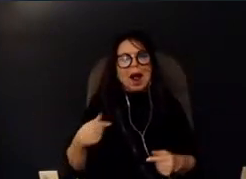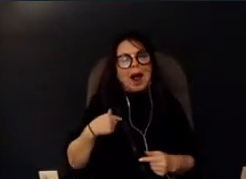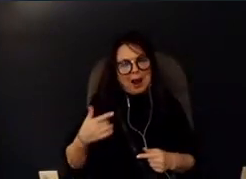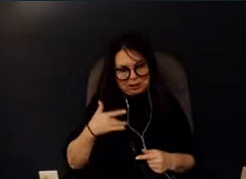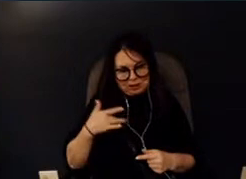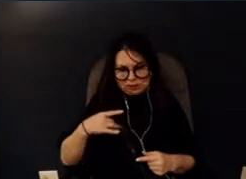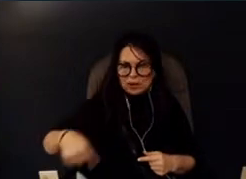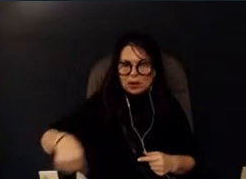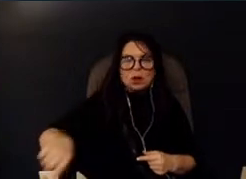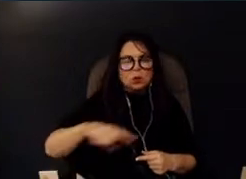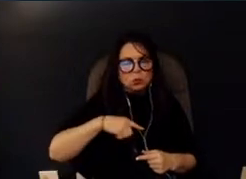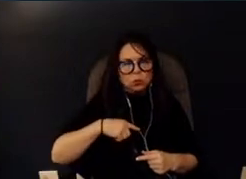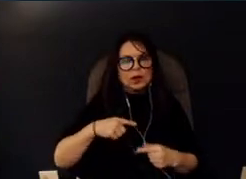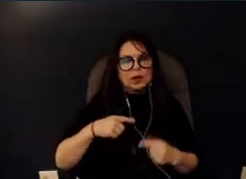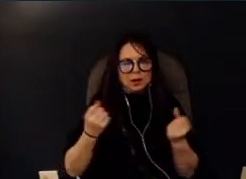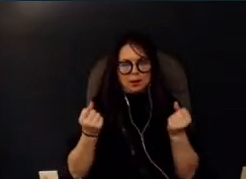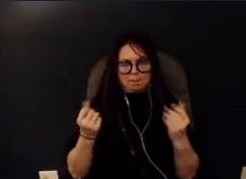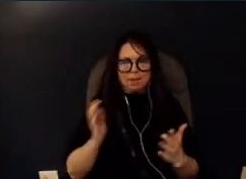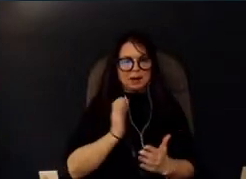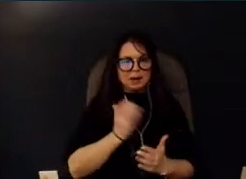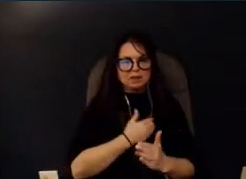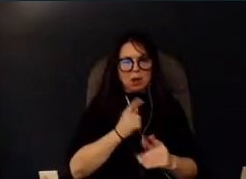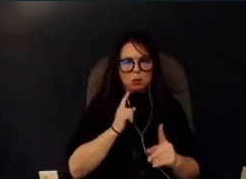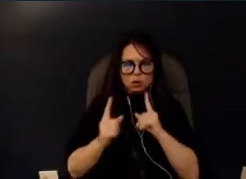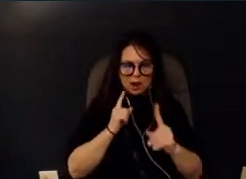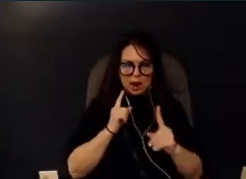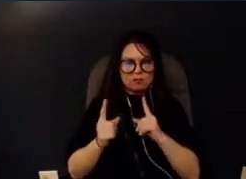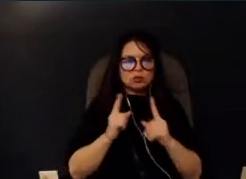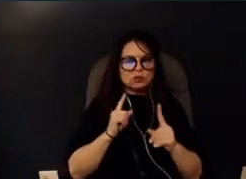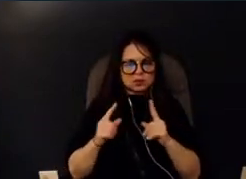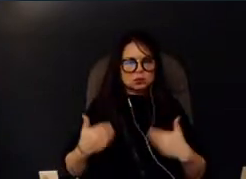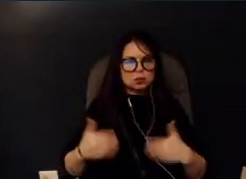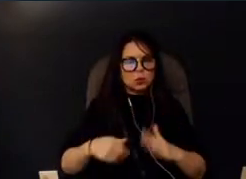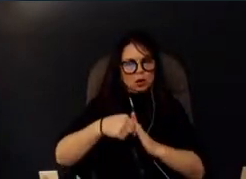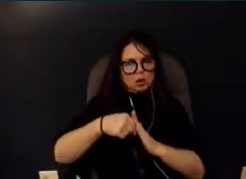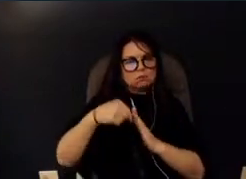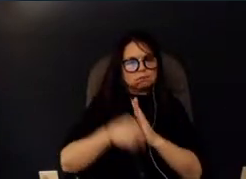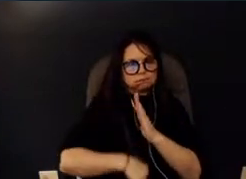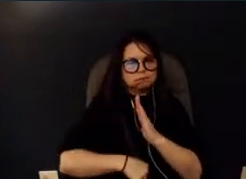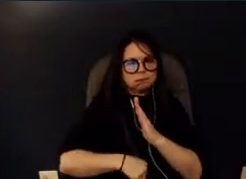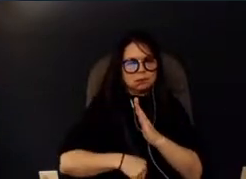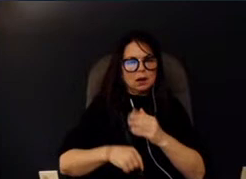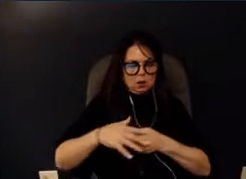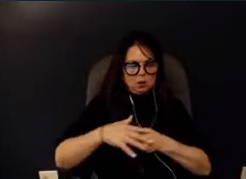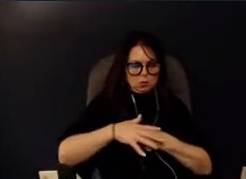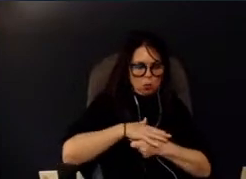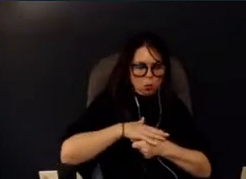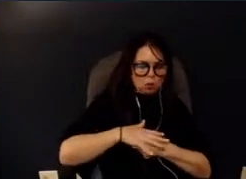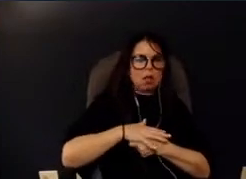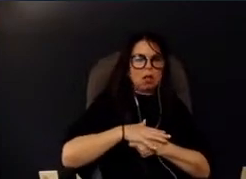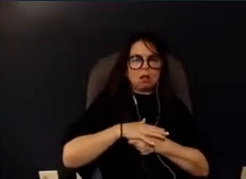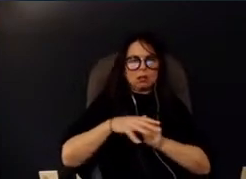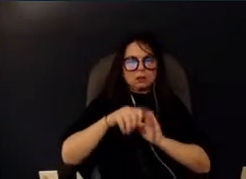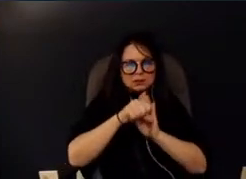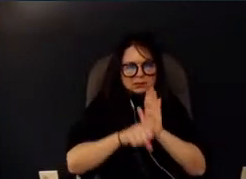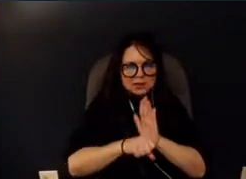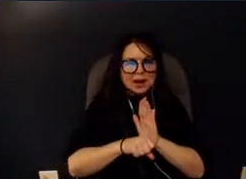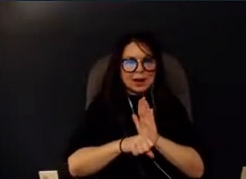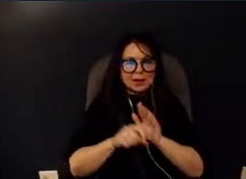conversations, not only locally and statewide, but nationally. And I would like us to be better